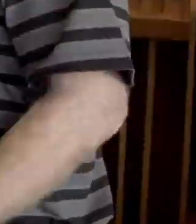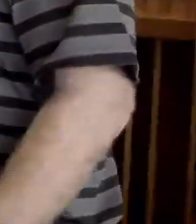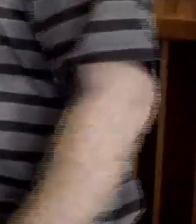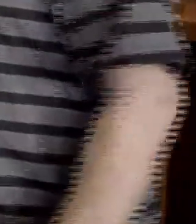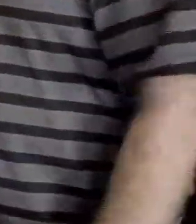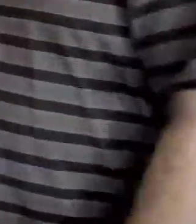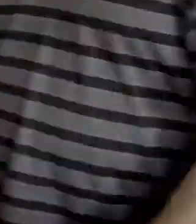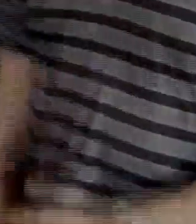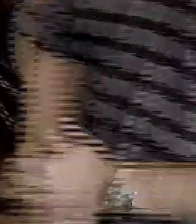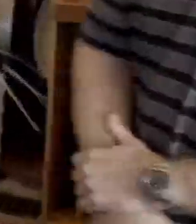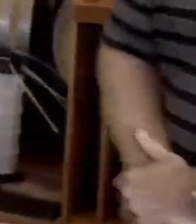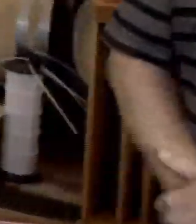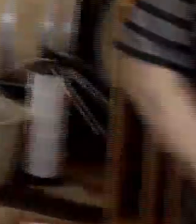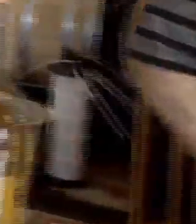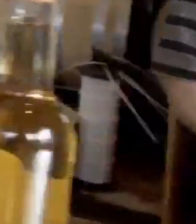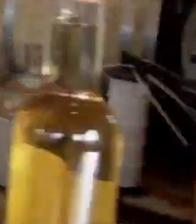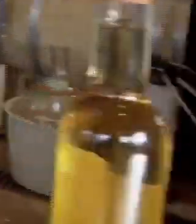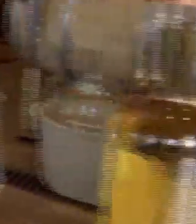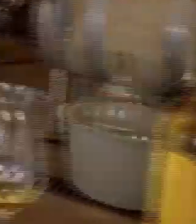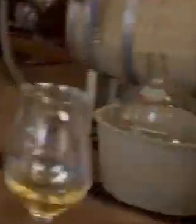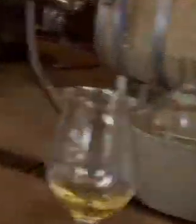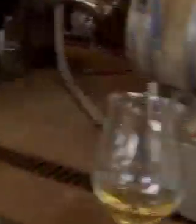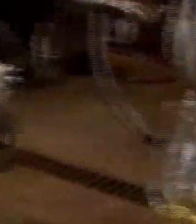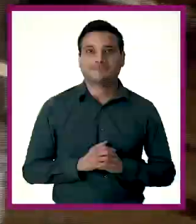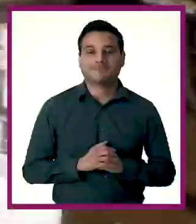Thank you. Thank you again.